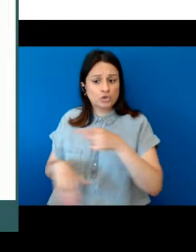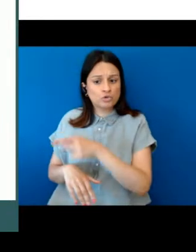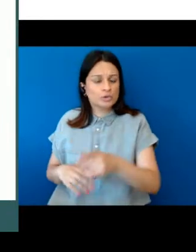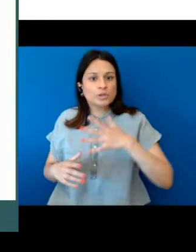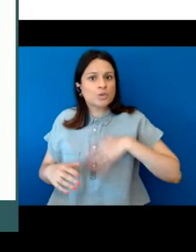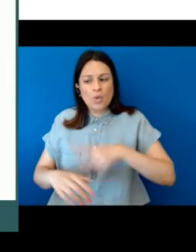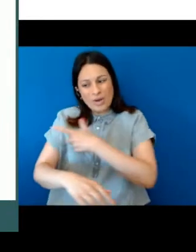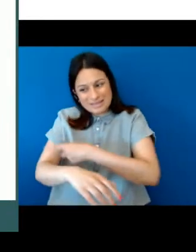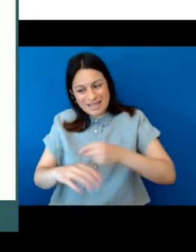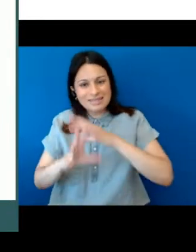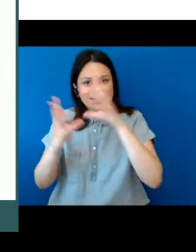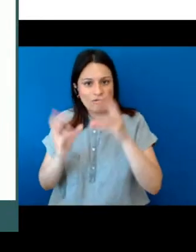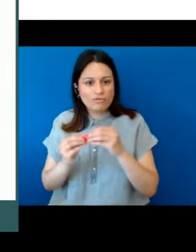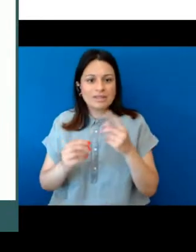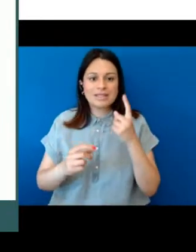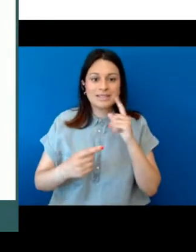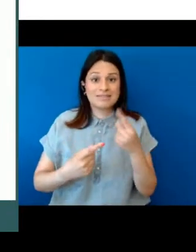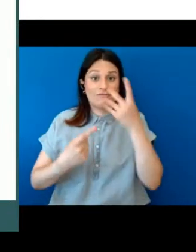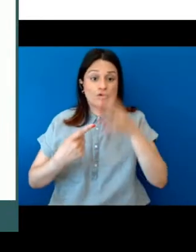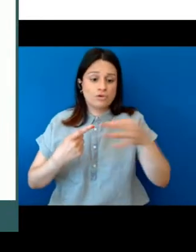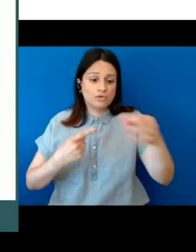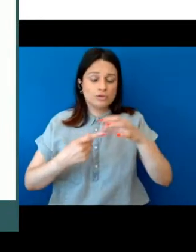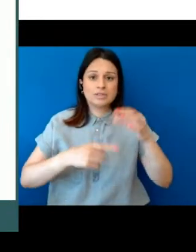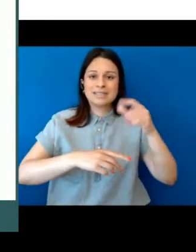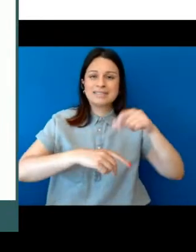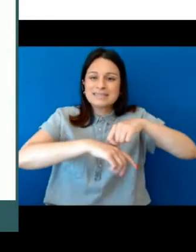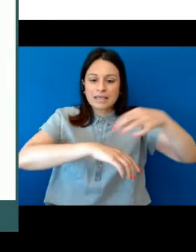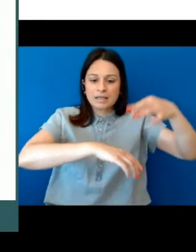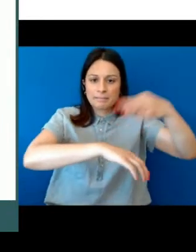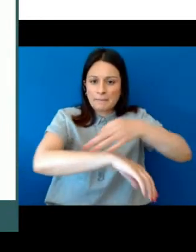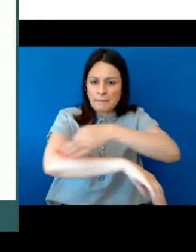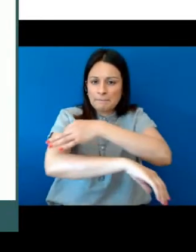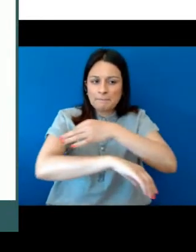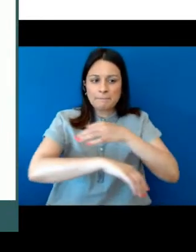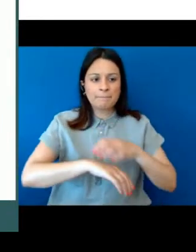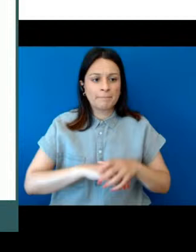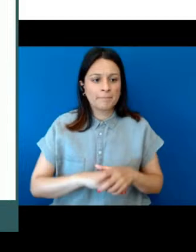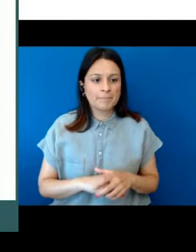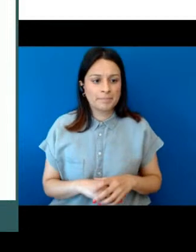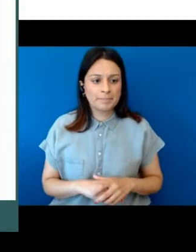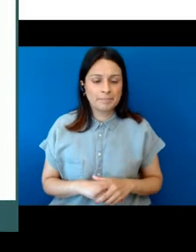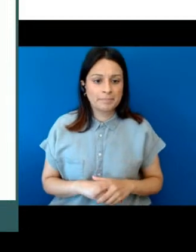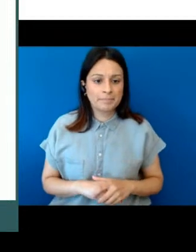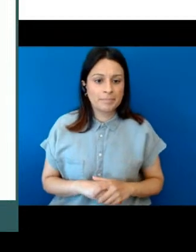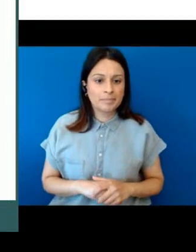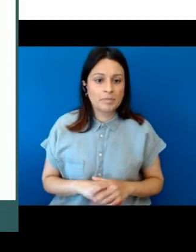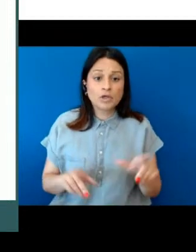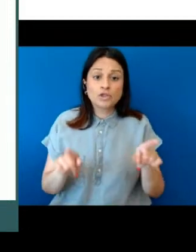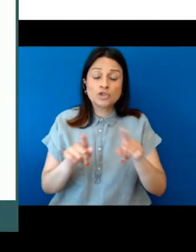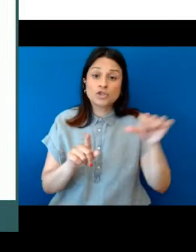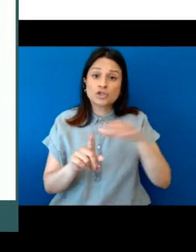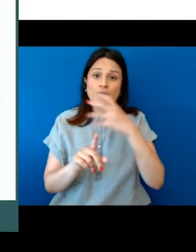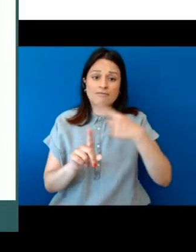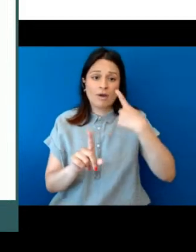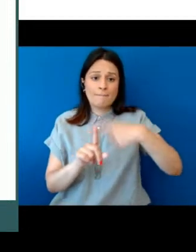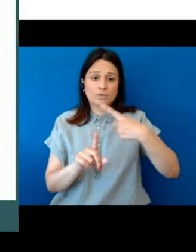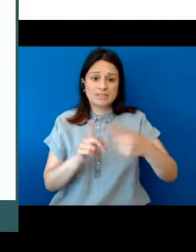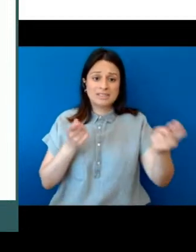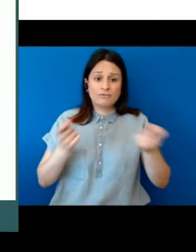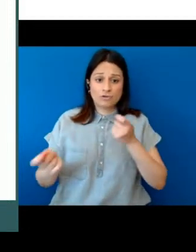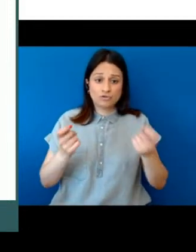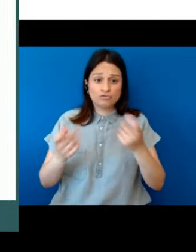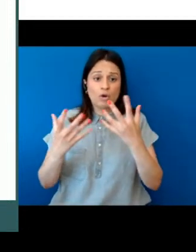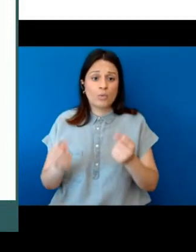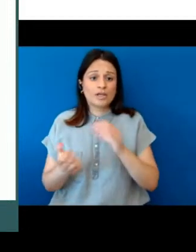forth. Also with a test, you should have a positive control, which is the histamine, and a negative control, which is